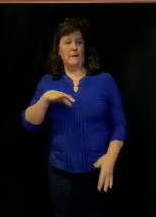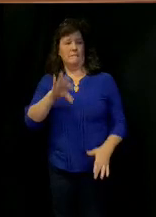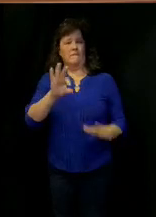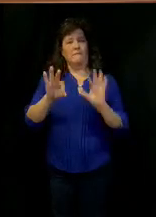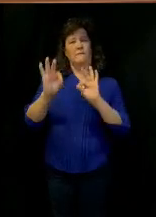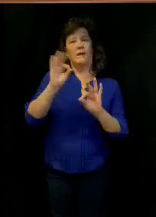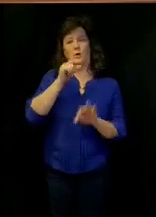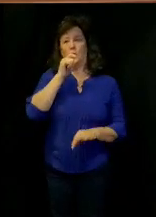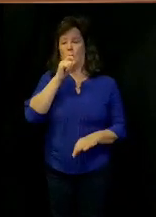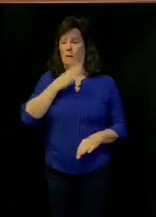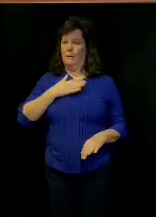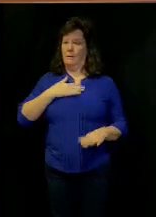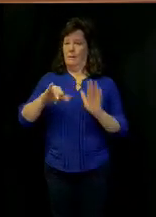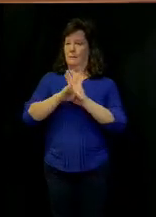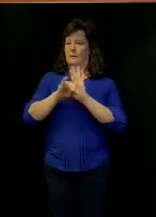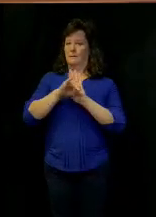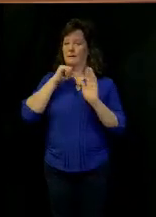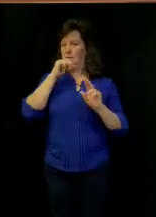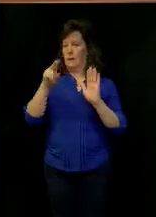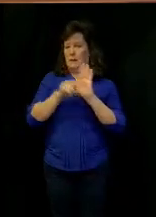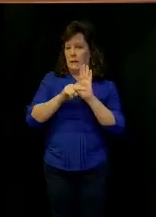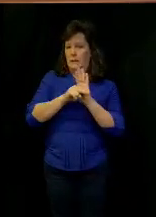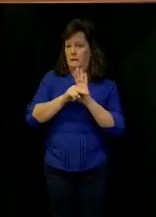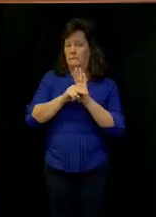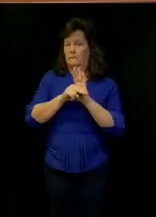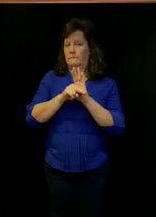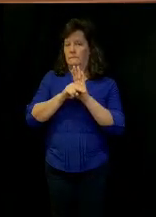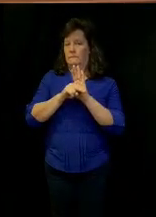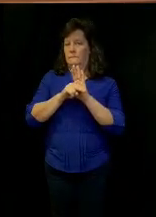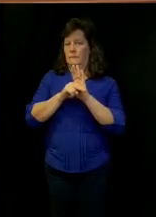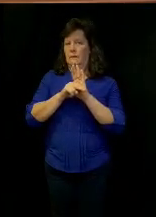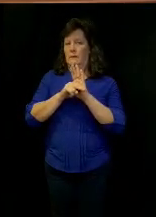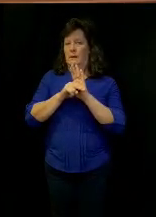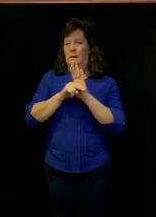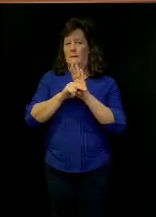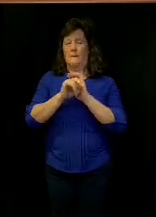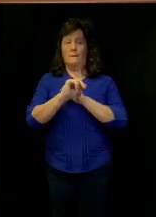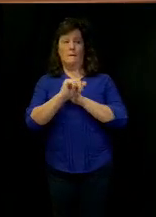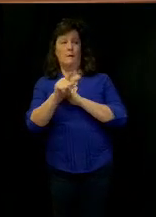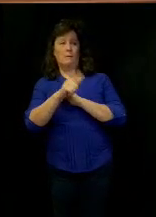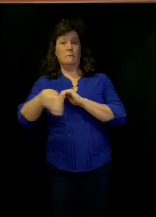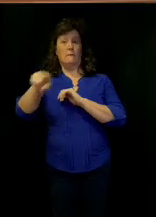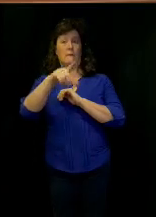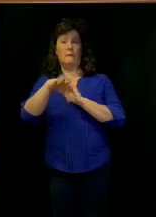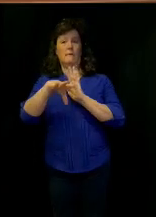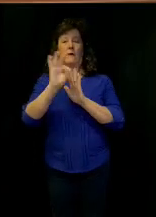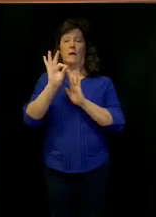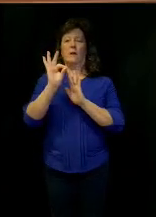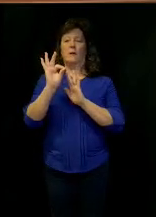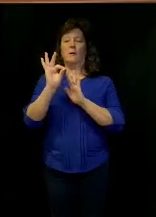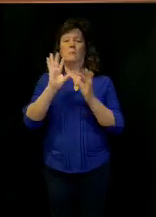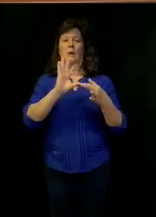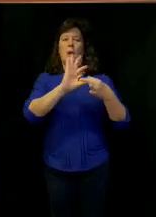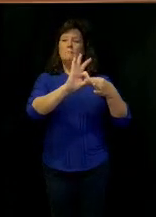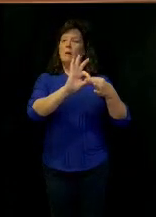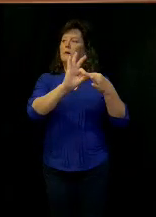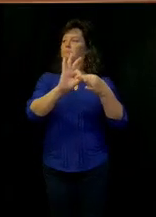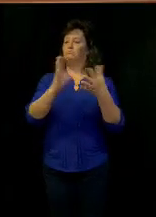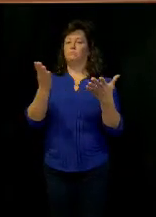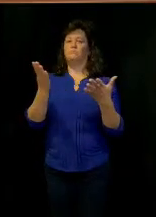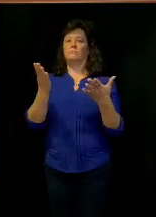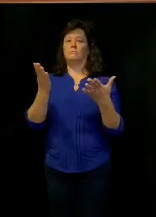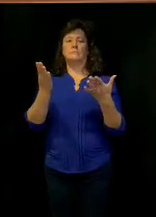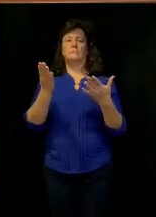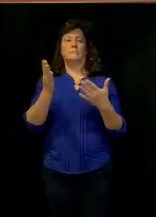more about who I am. That's not a negative thing. But everybody's trying to find out where they belong, how they relate to the world. It